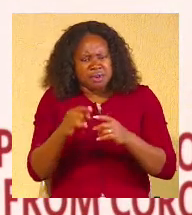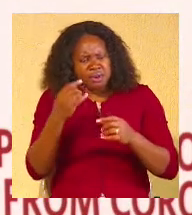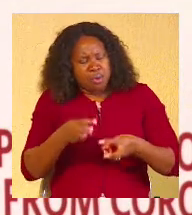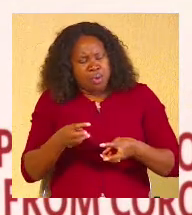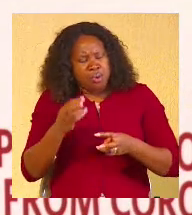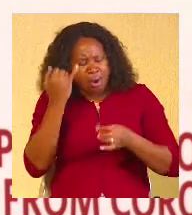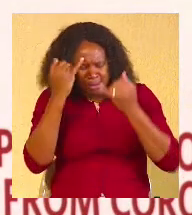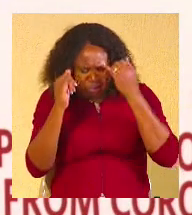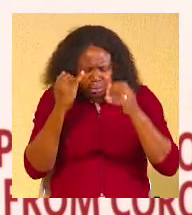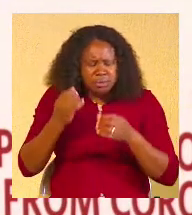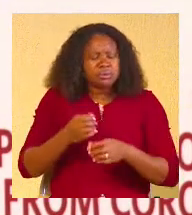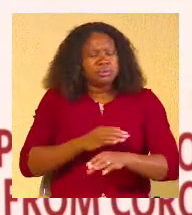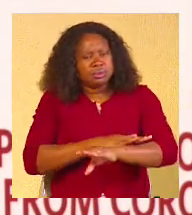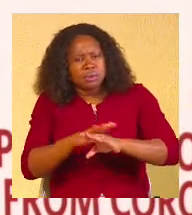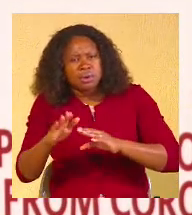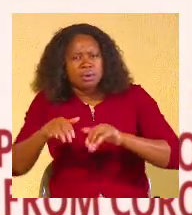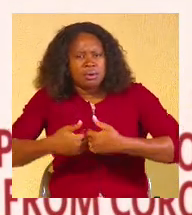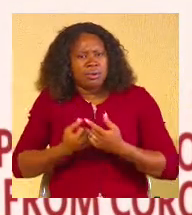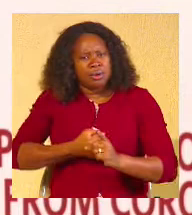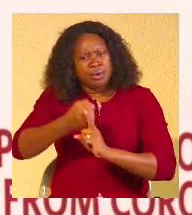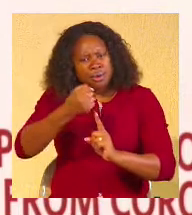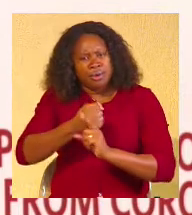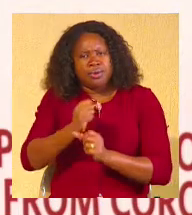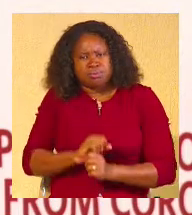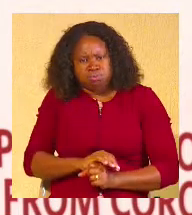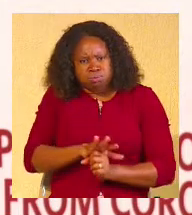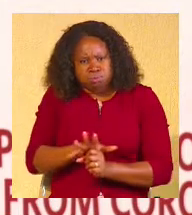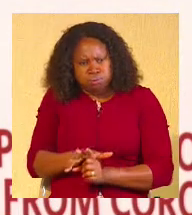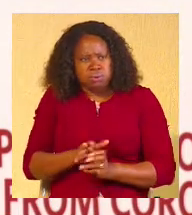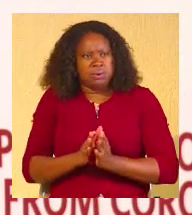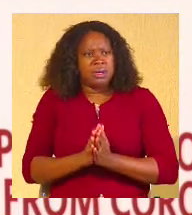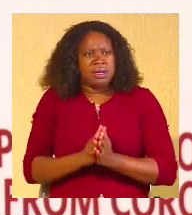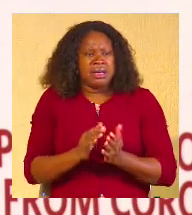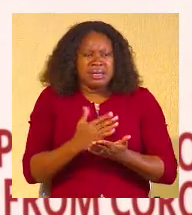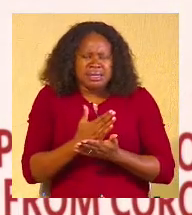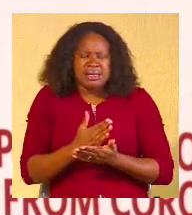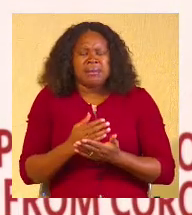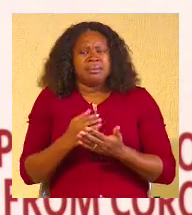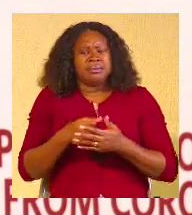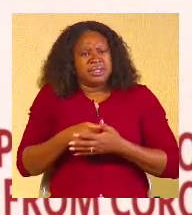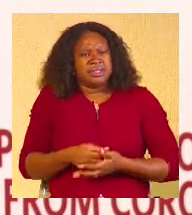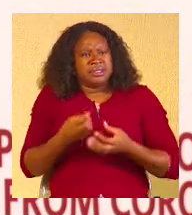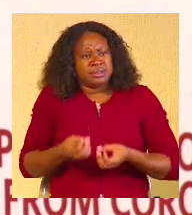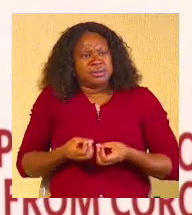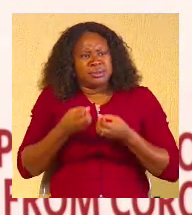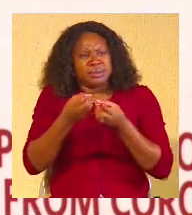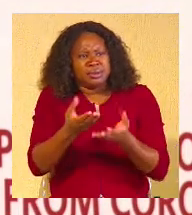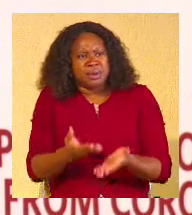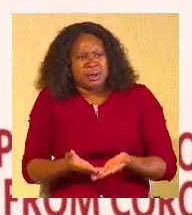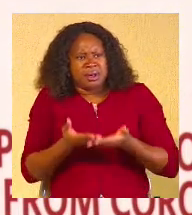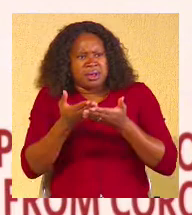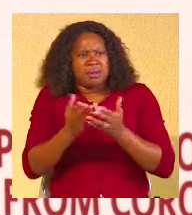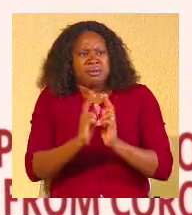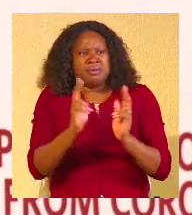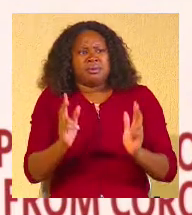fight COVID-19, while some have gone out of their ways to provide for those who